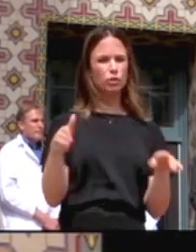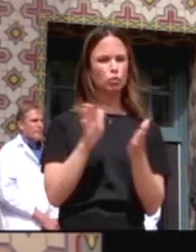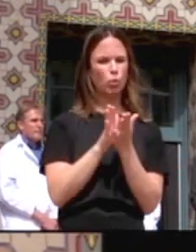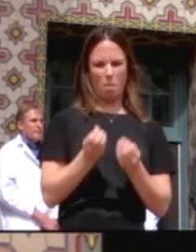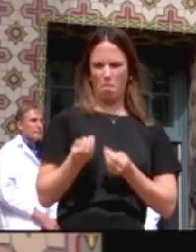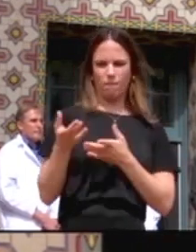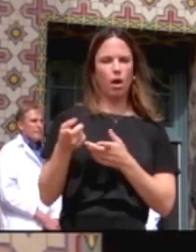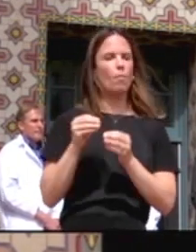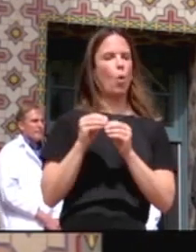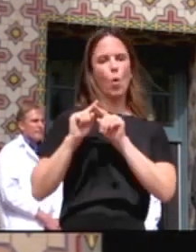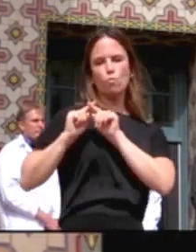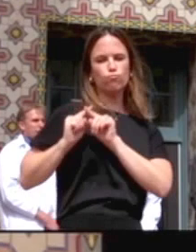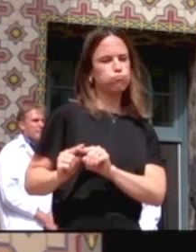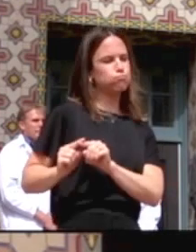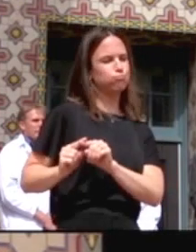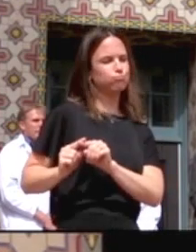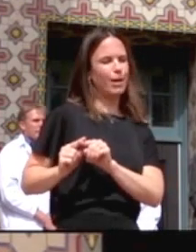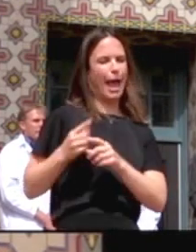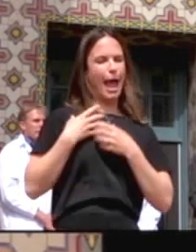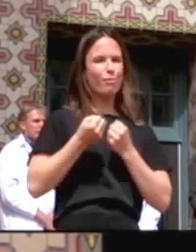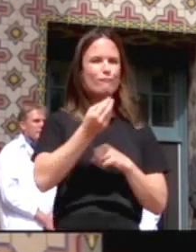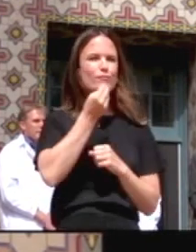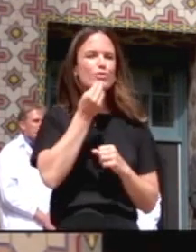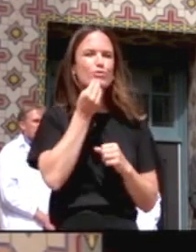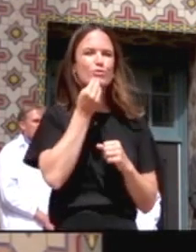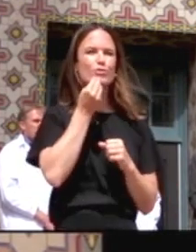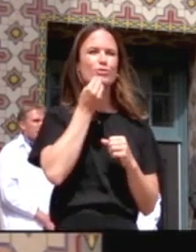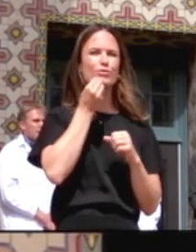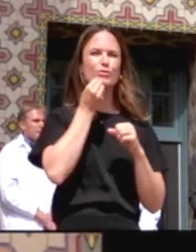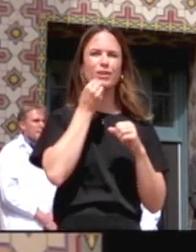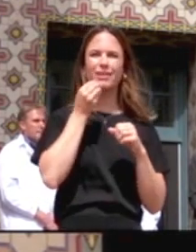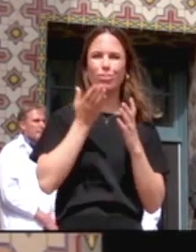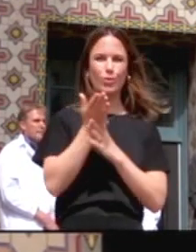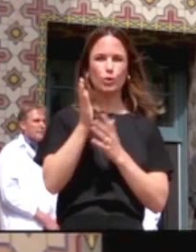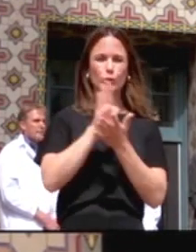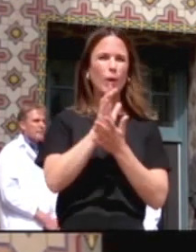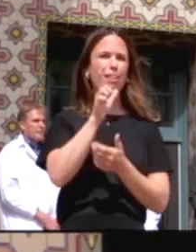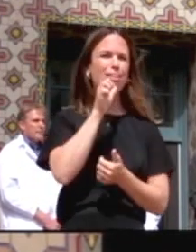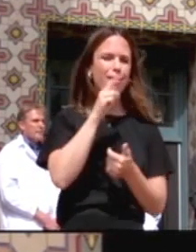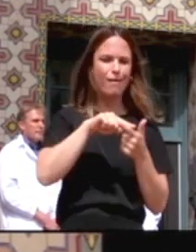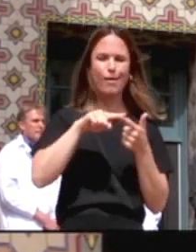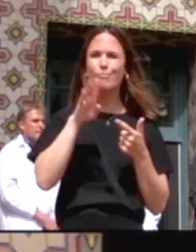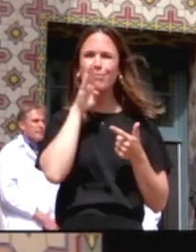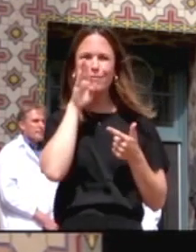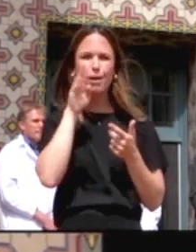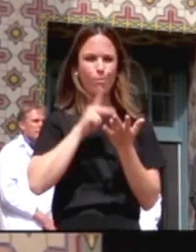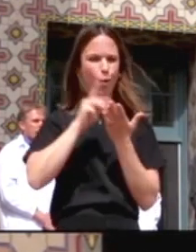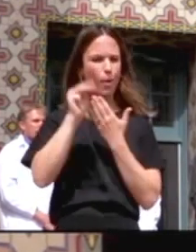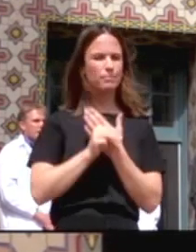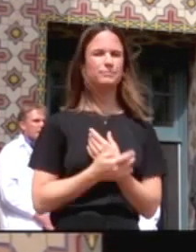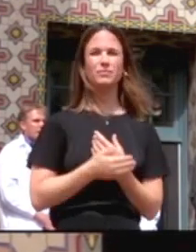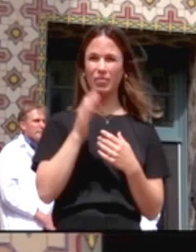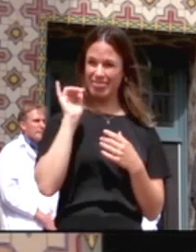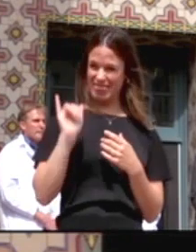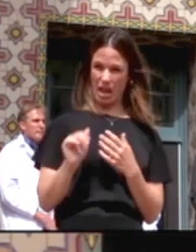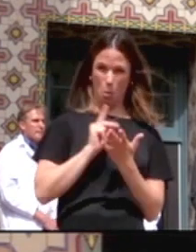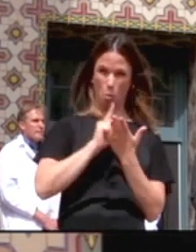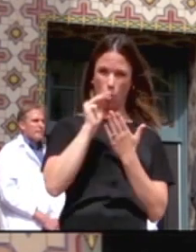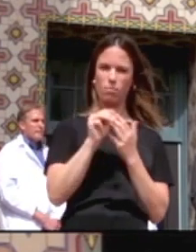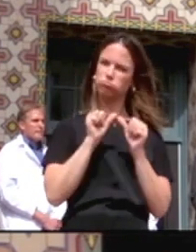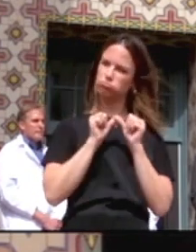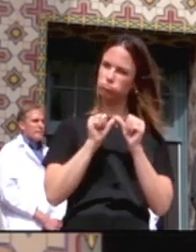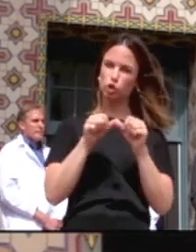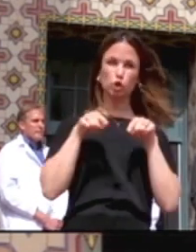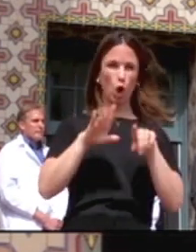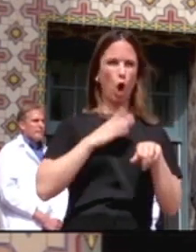most reliable source of healthy food through the school lunch and school breakfast programs. While those programs continued during